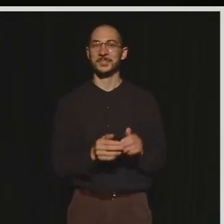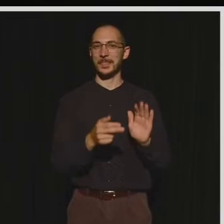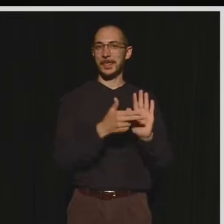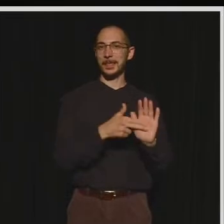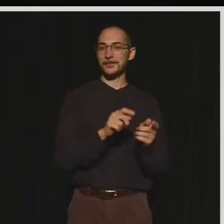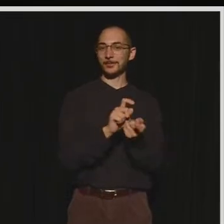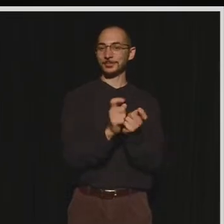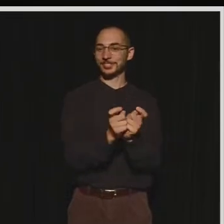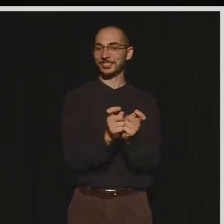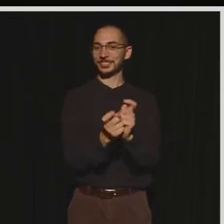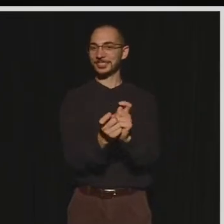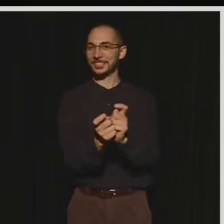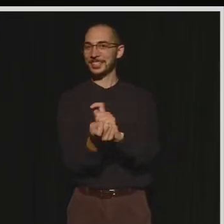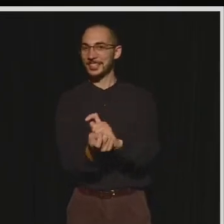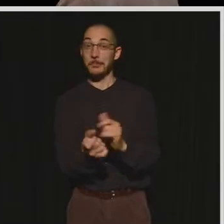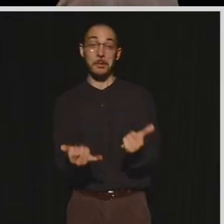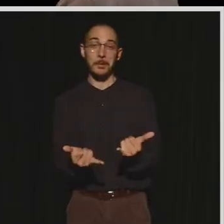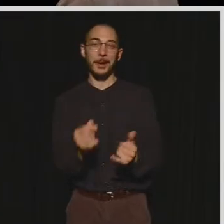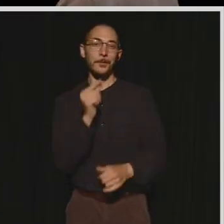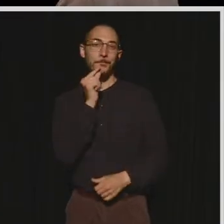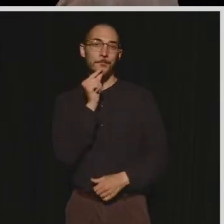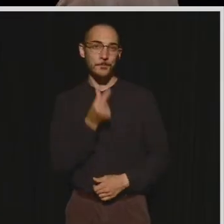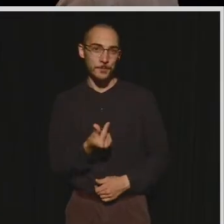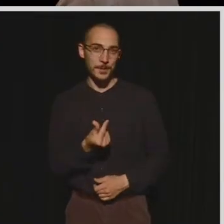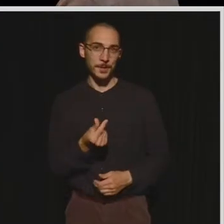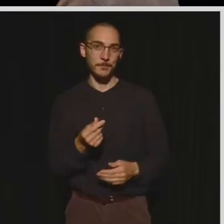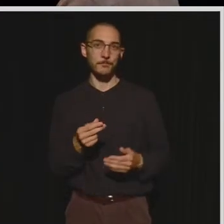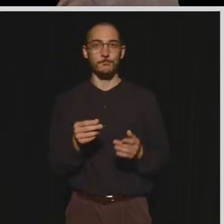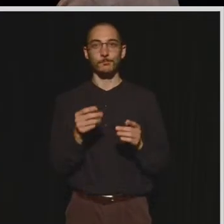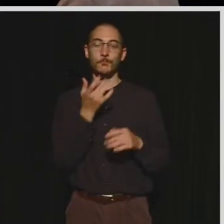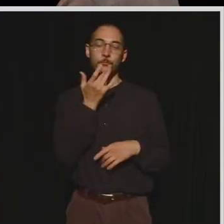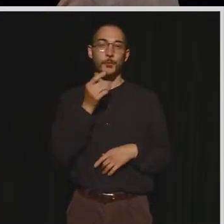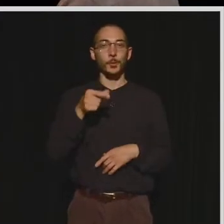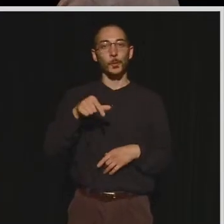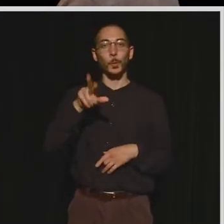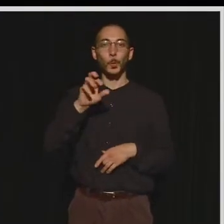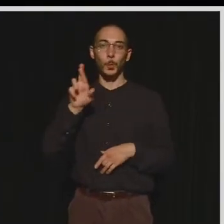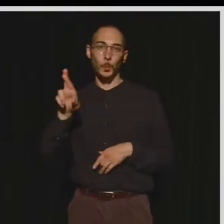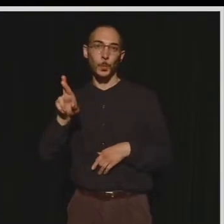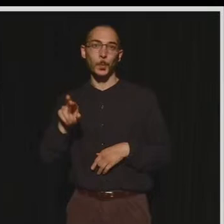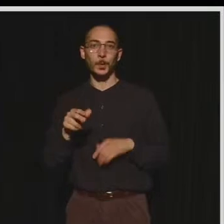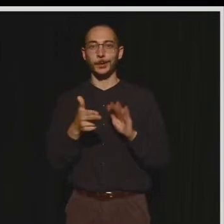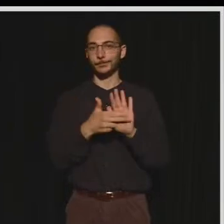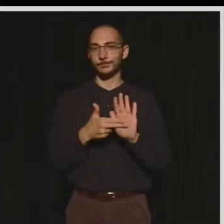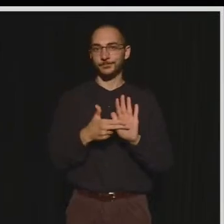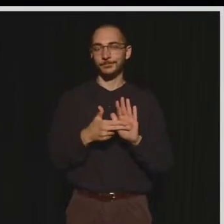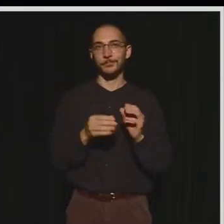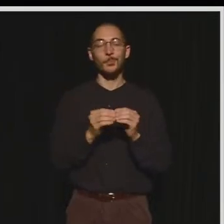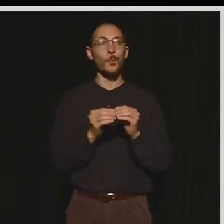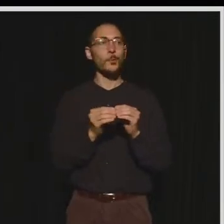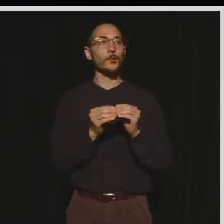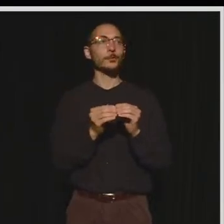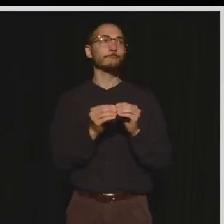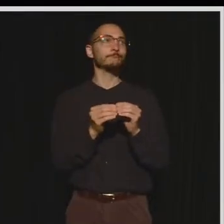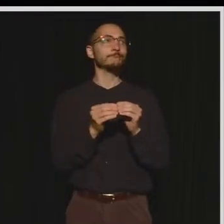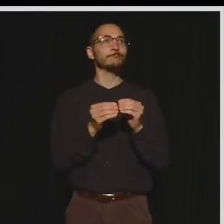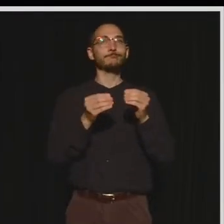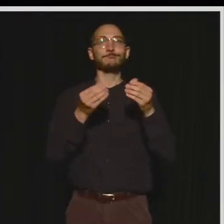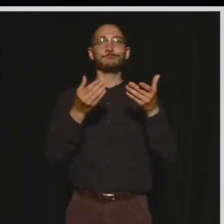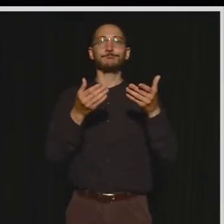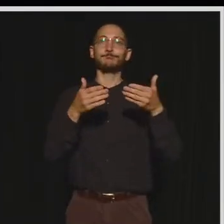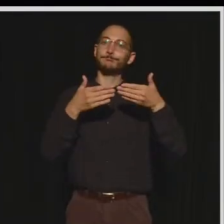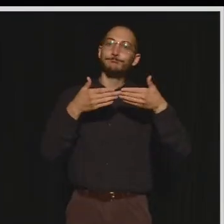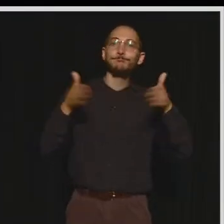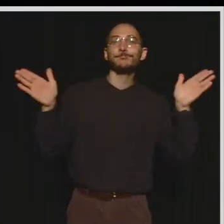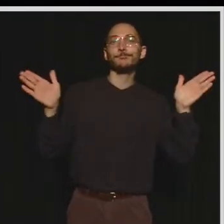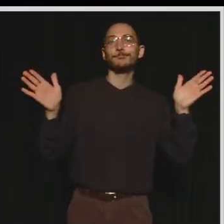so much more free, I think. And I used to do